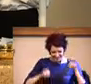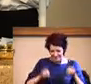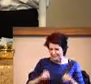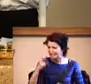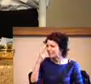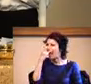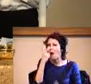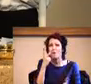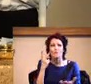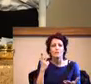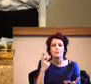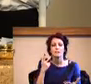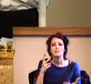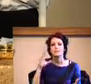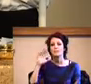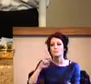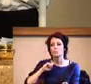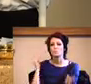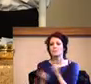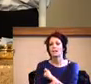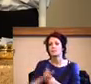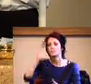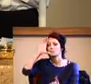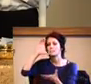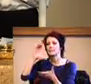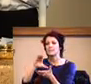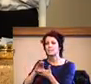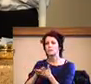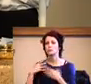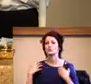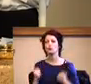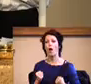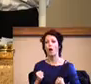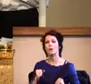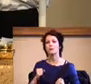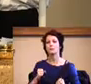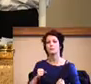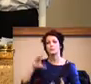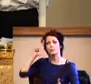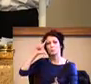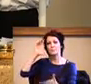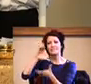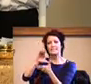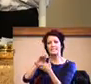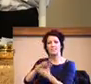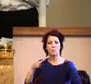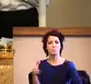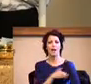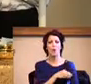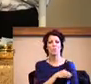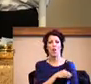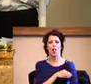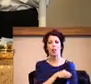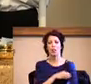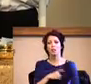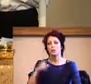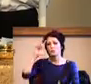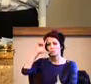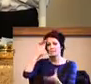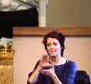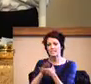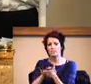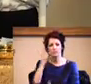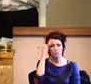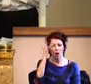believe that you are strong believe that you are powerful believe that you are brave believe that you are